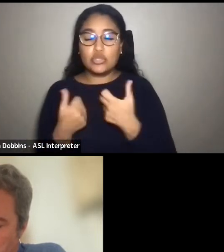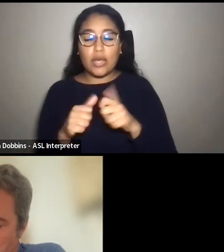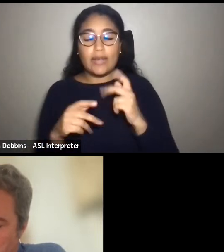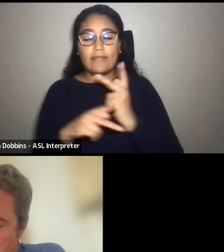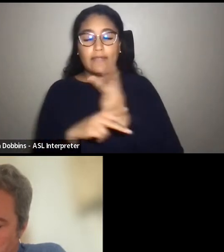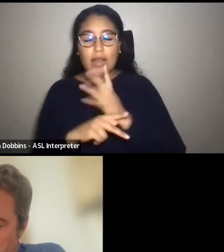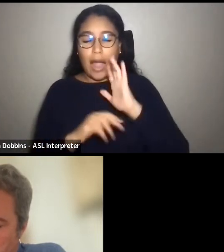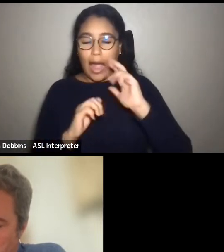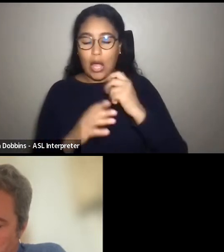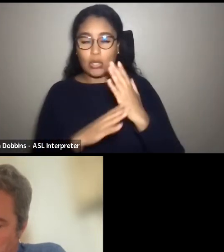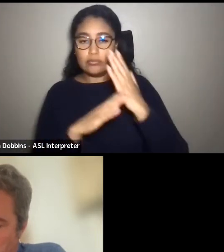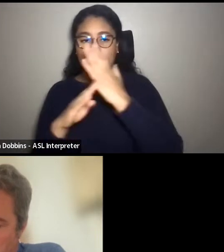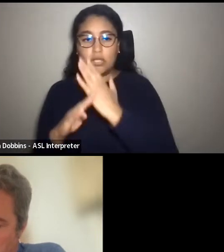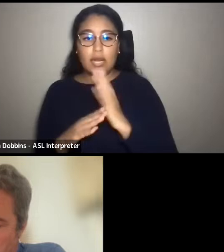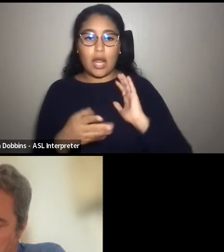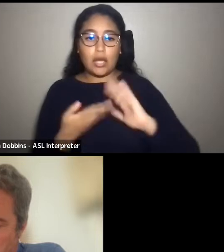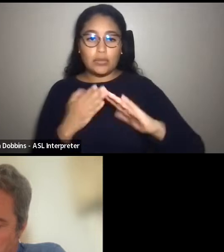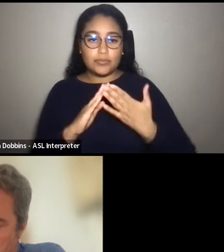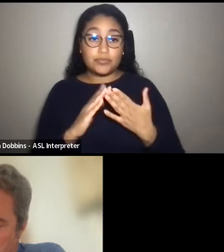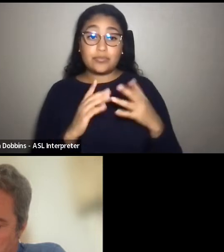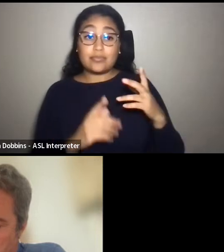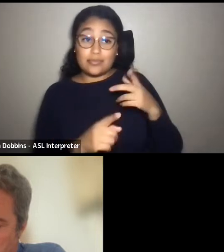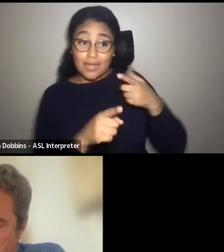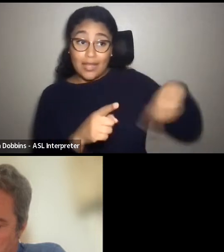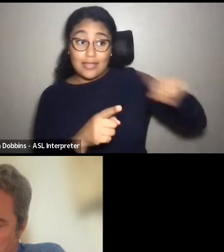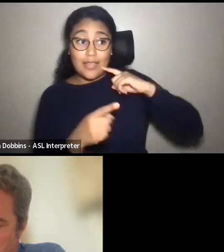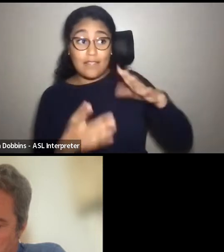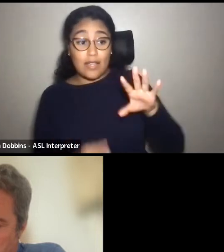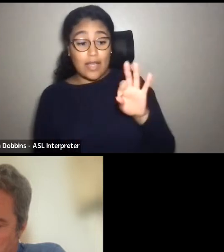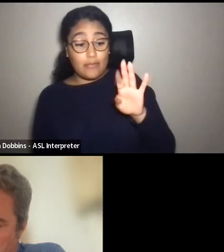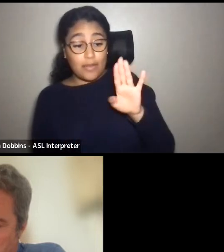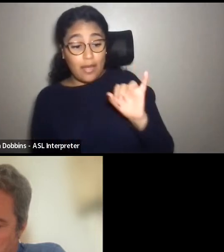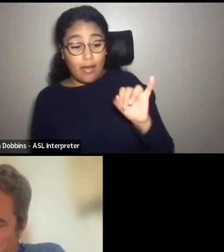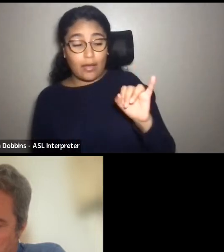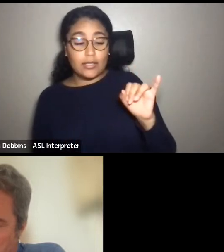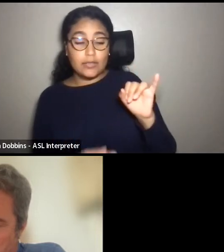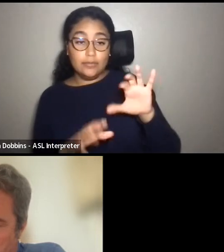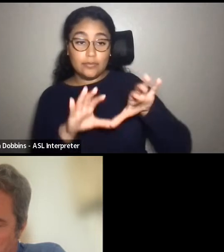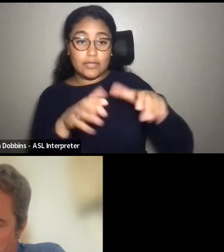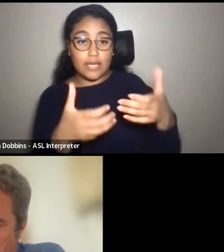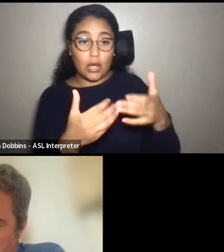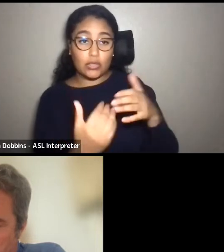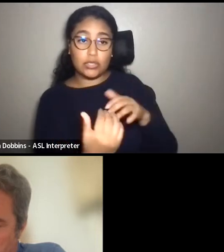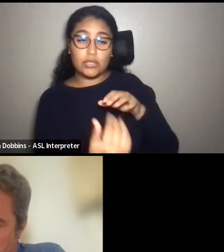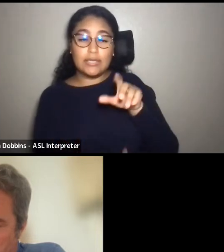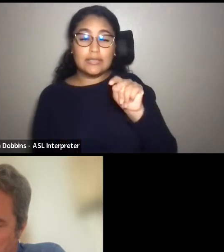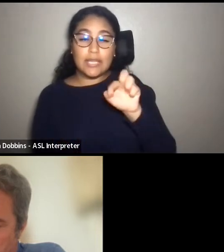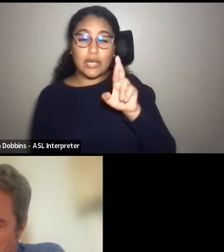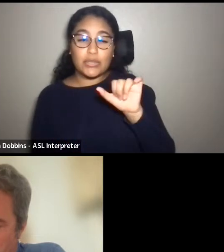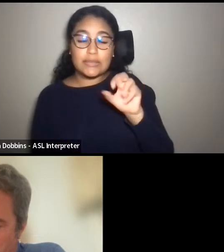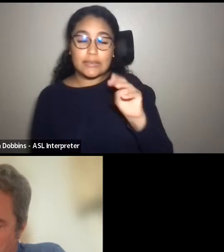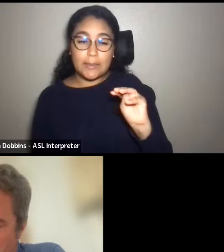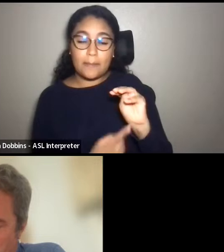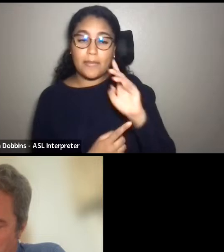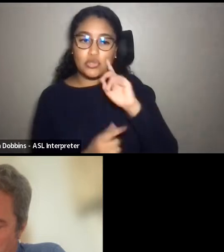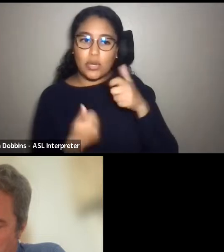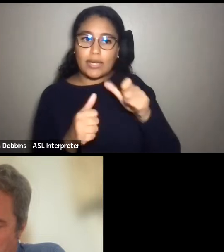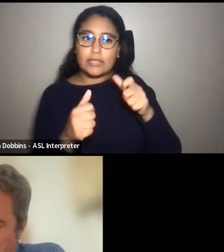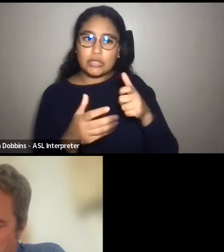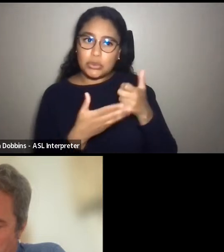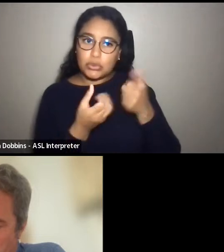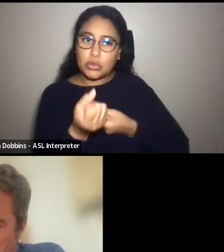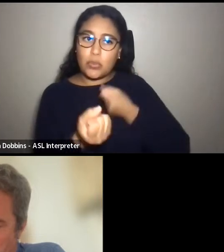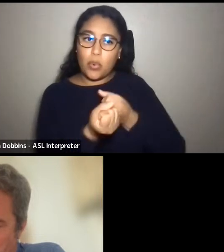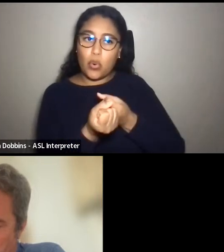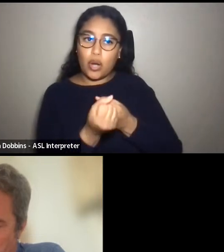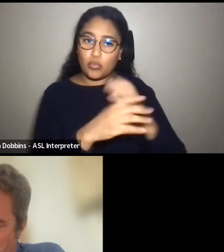safe, and letting us know that they're mobilizing the FBI counterterrorism and fusion centers to identify potential threats. Think about this.